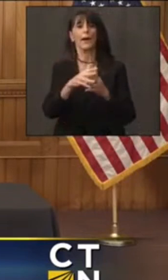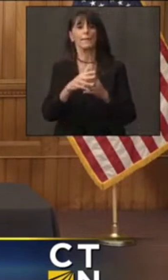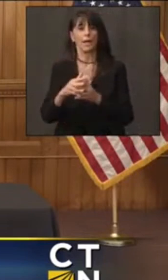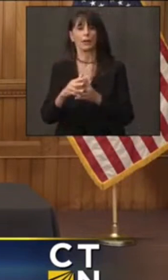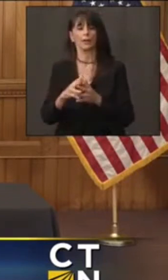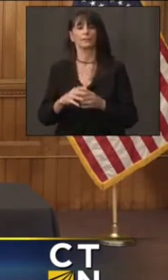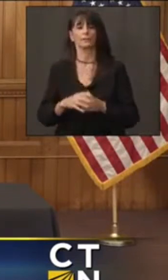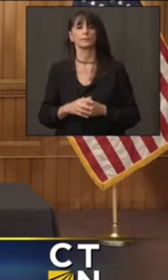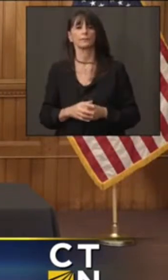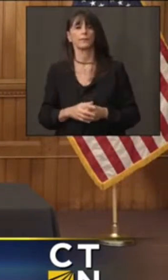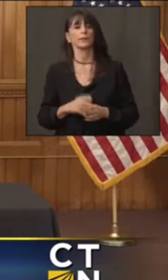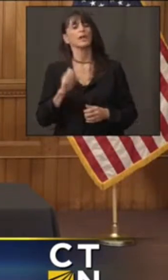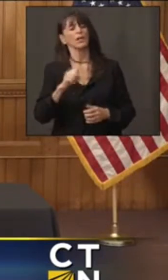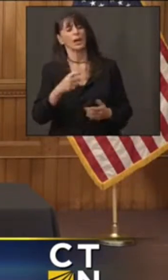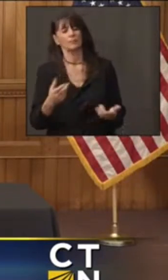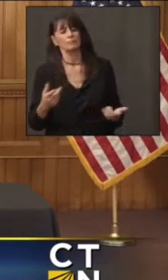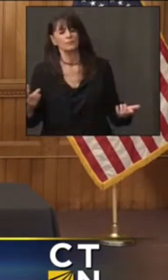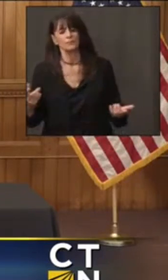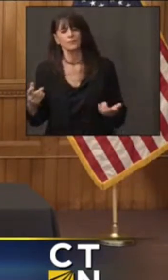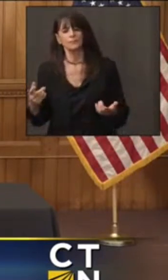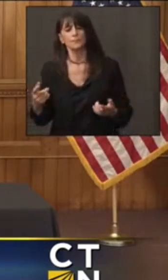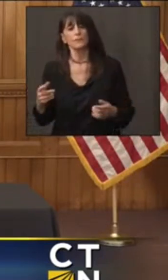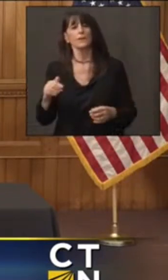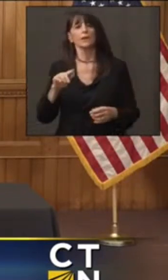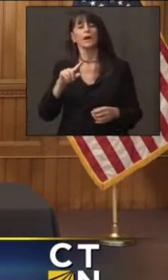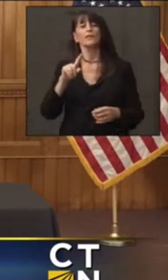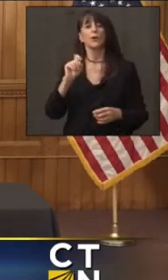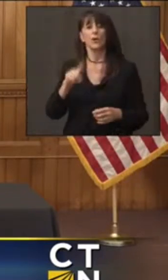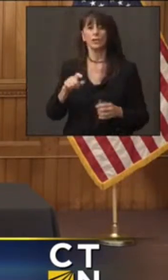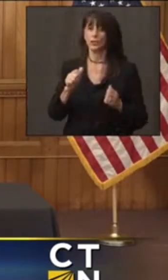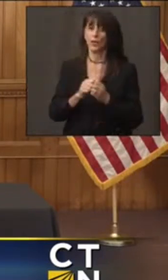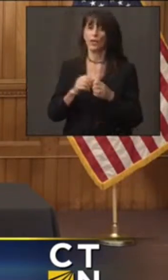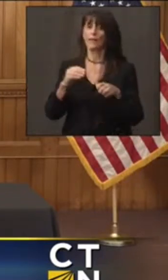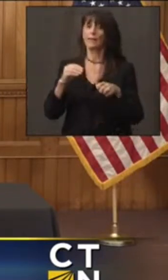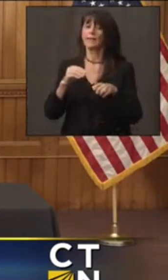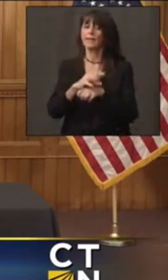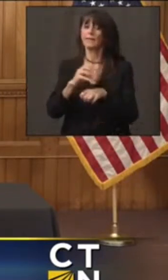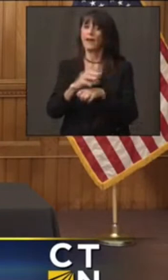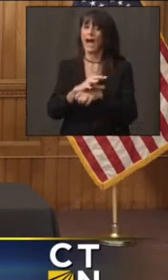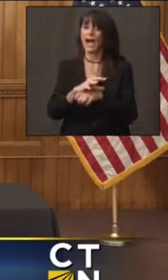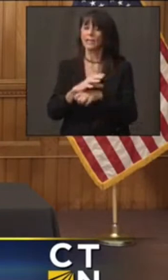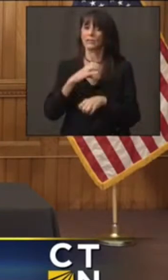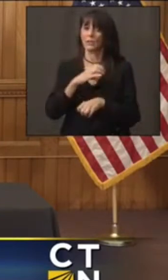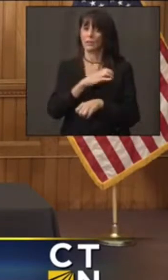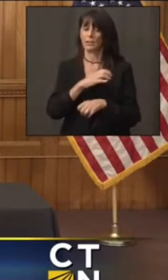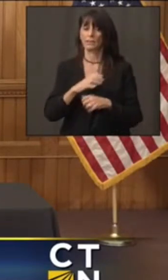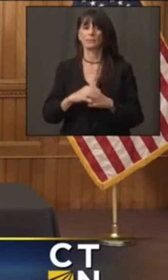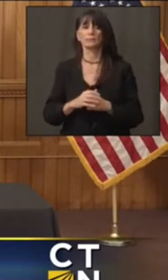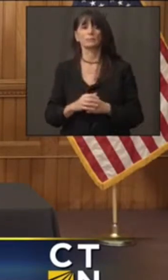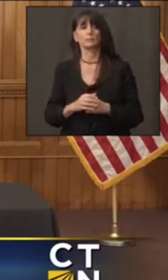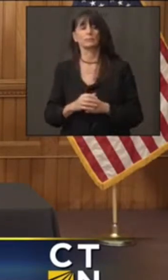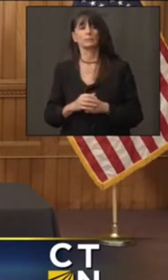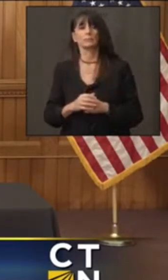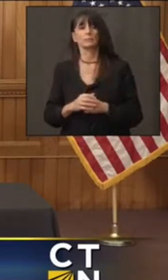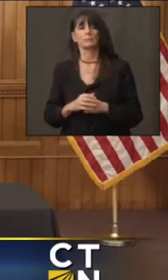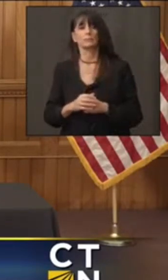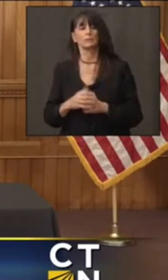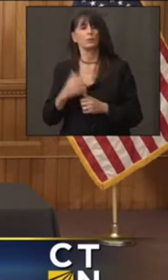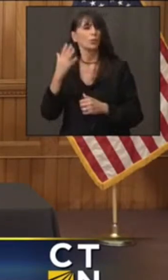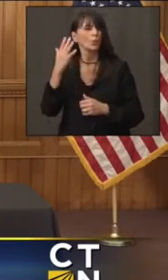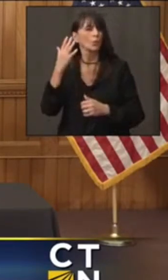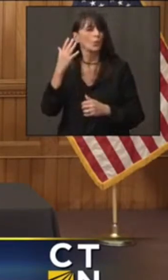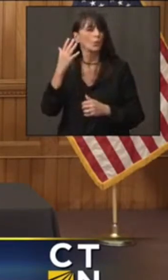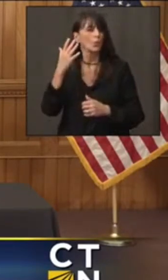Yeah. I got a question on the advisory committee. Why is it meeting for the first time before the